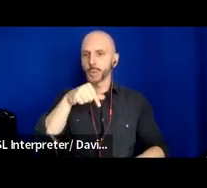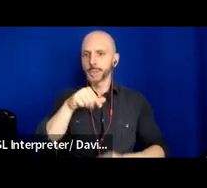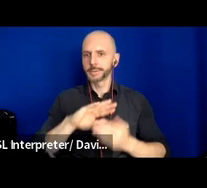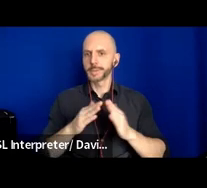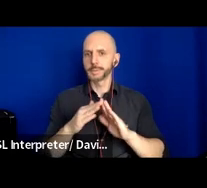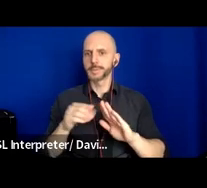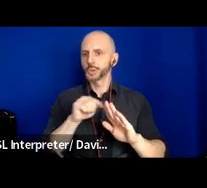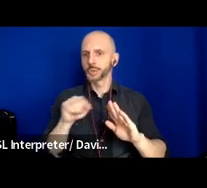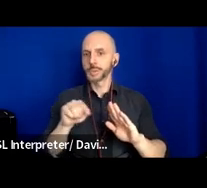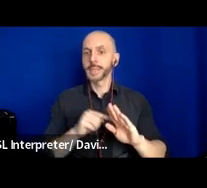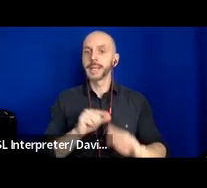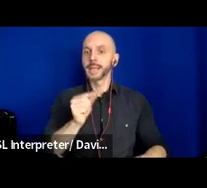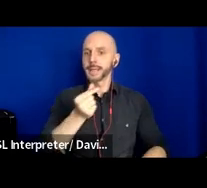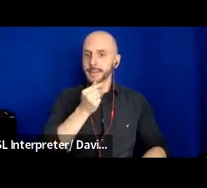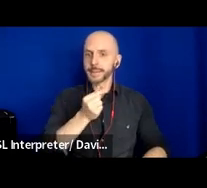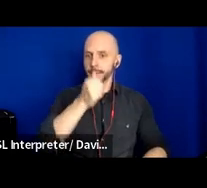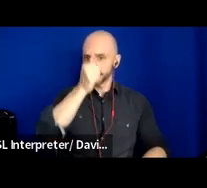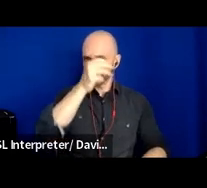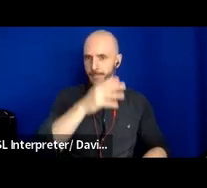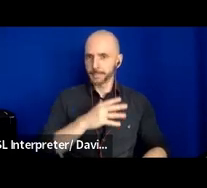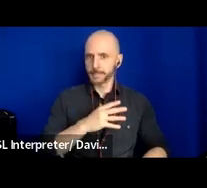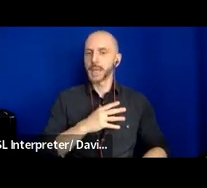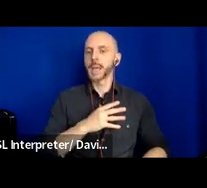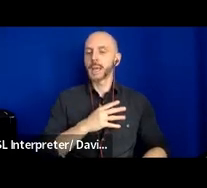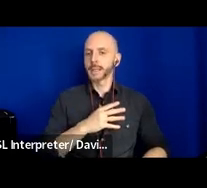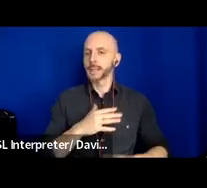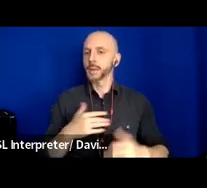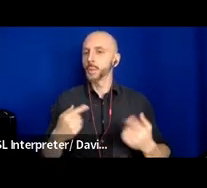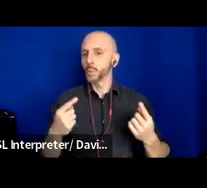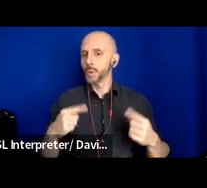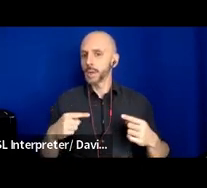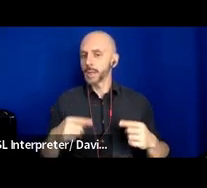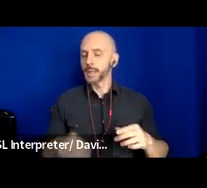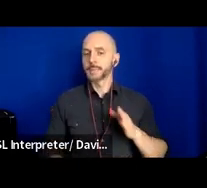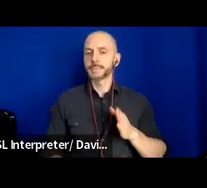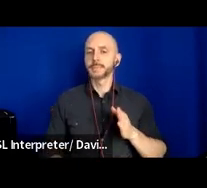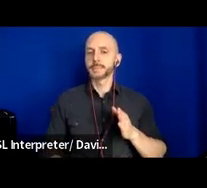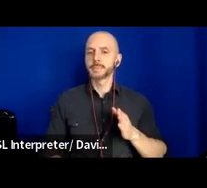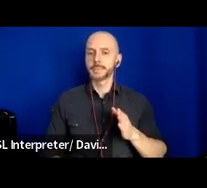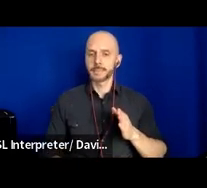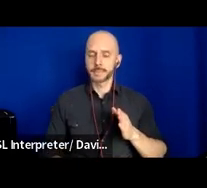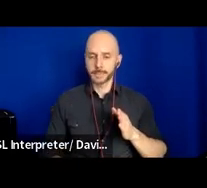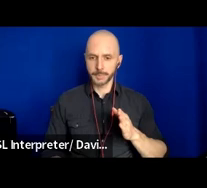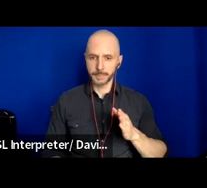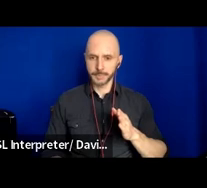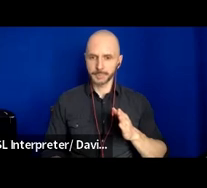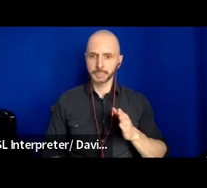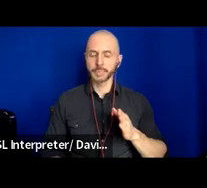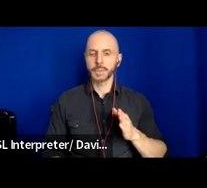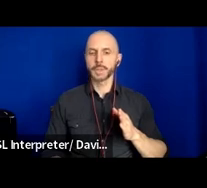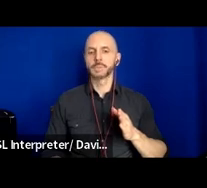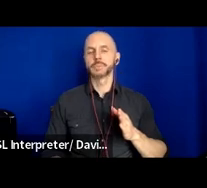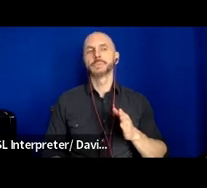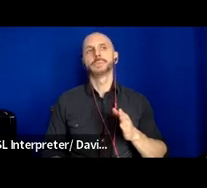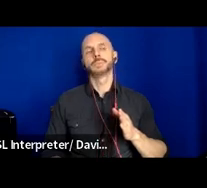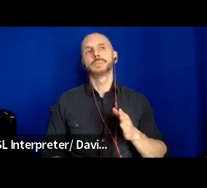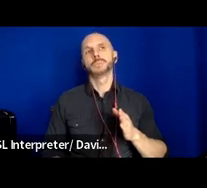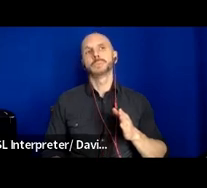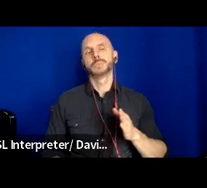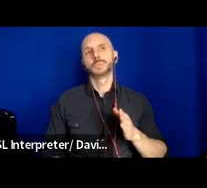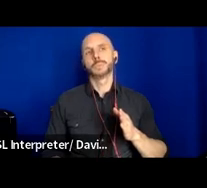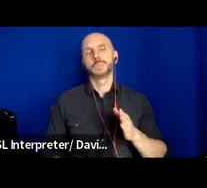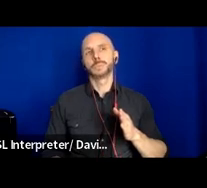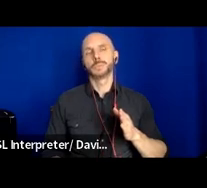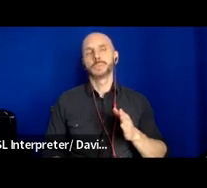of what is often stereotypically seen as a certain kinds of ways that Black culture and